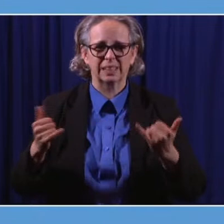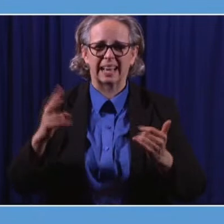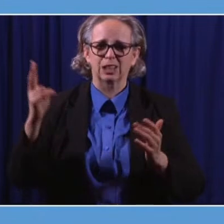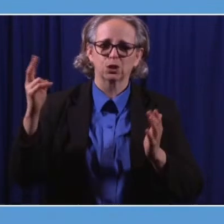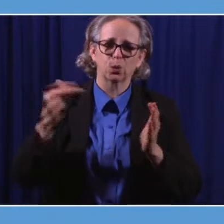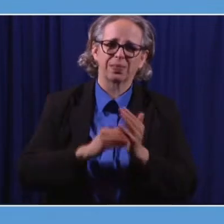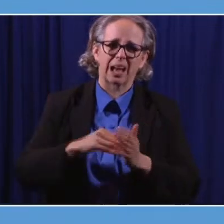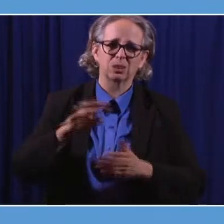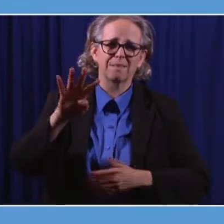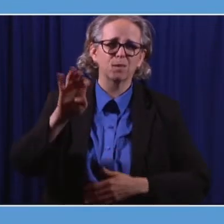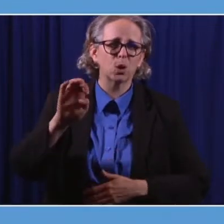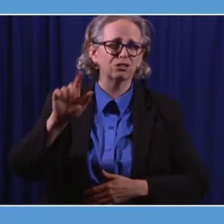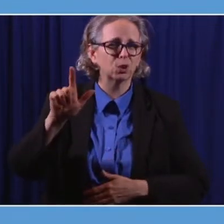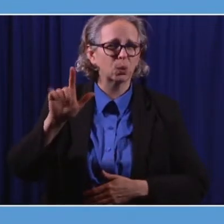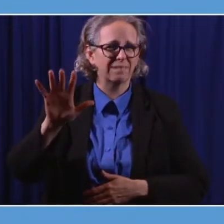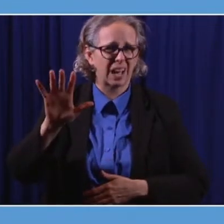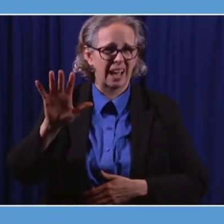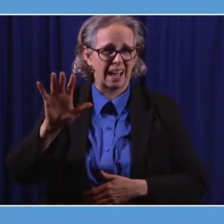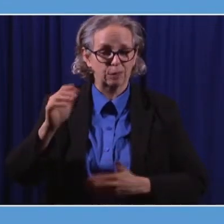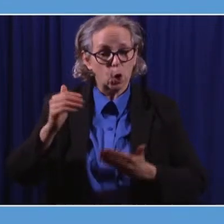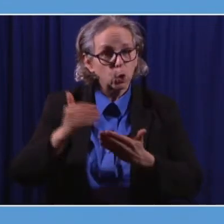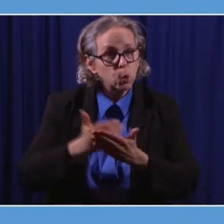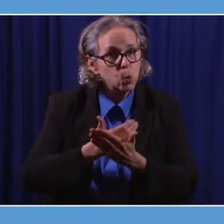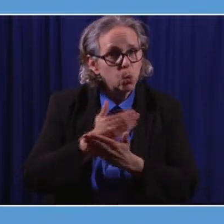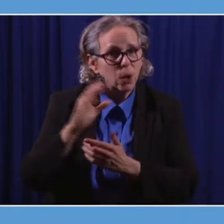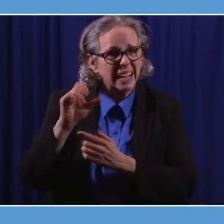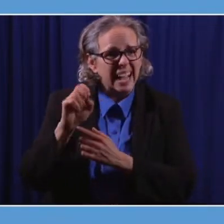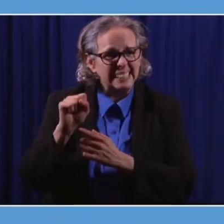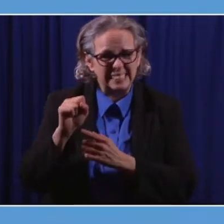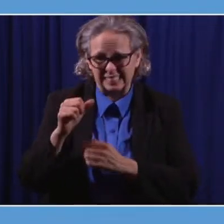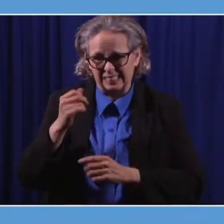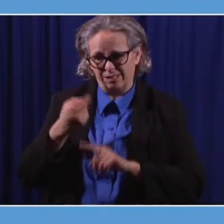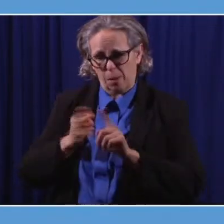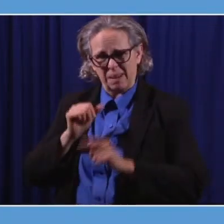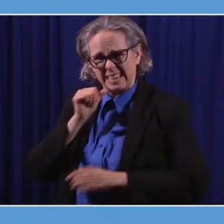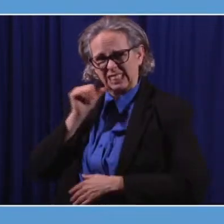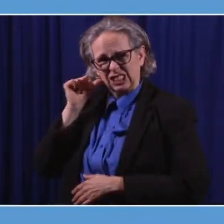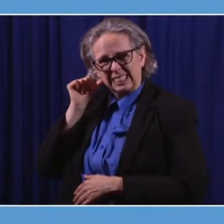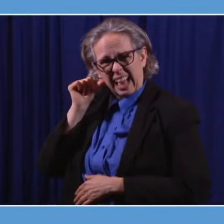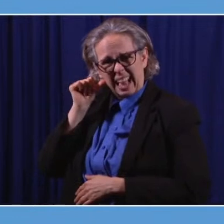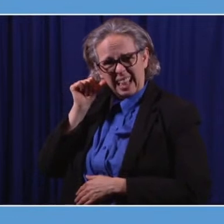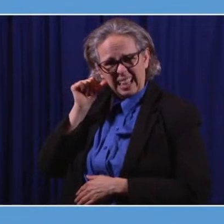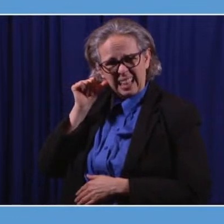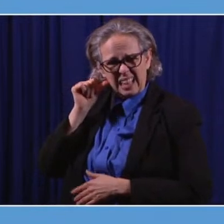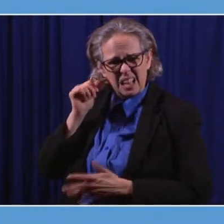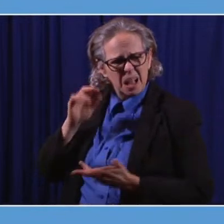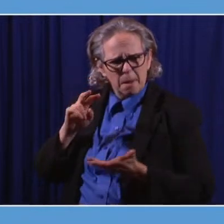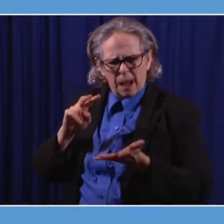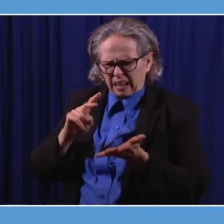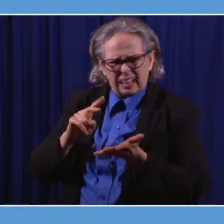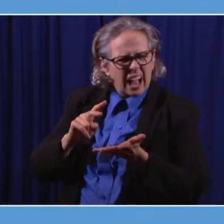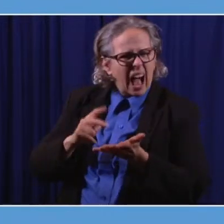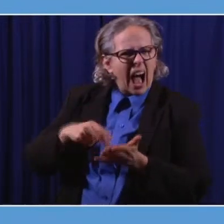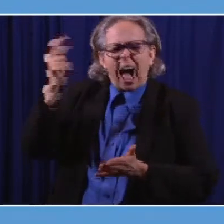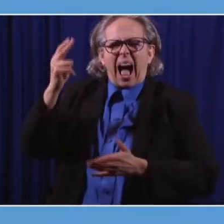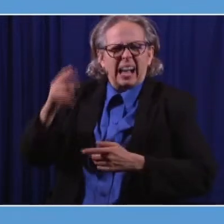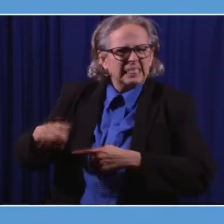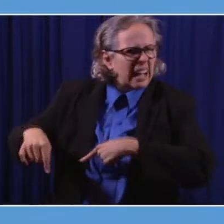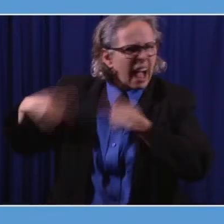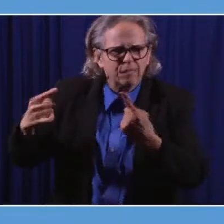2,425 new cases since yesterday. This is the highest number we've ever reported on a single